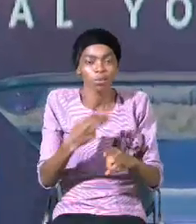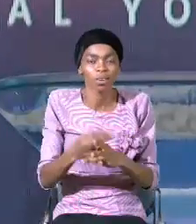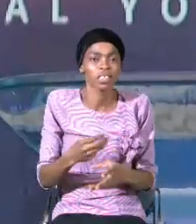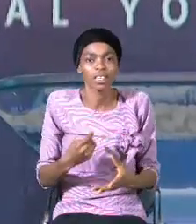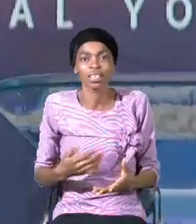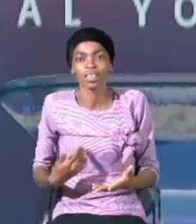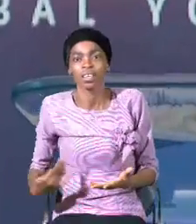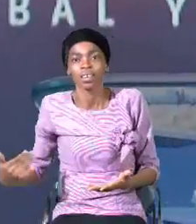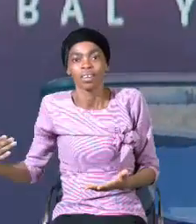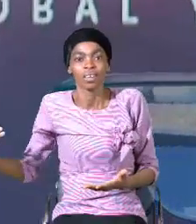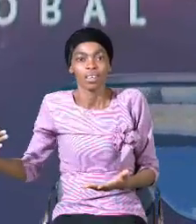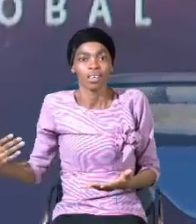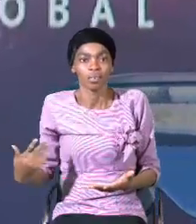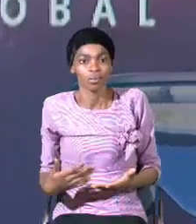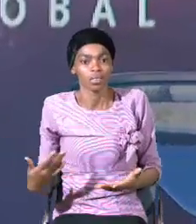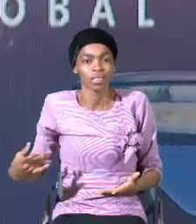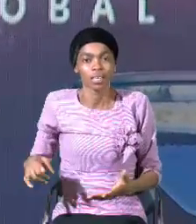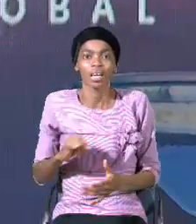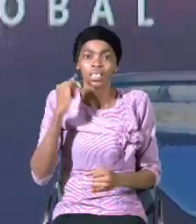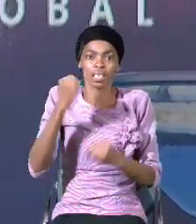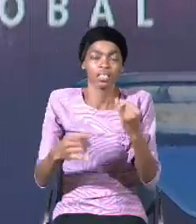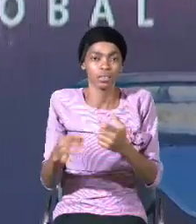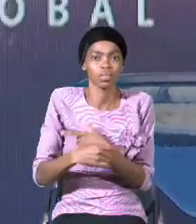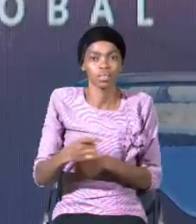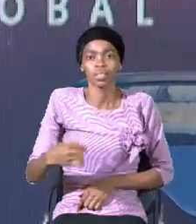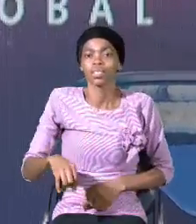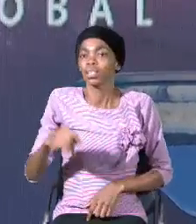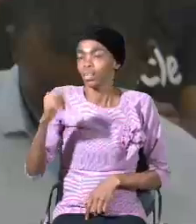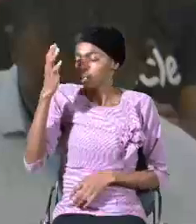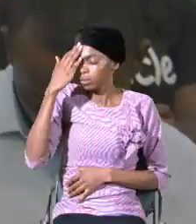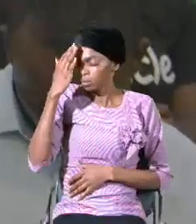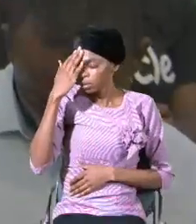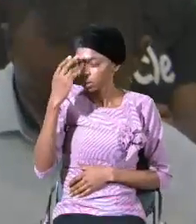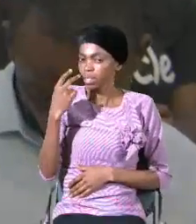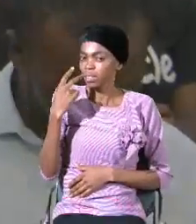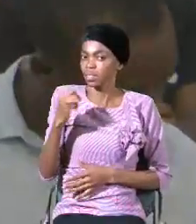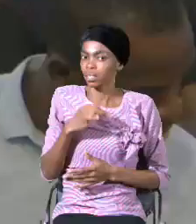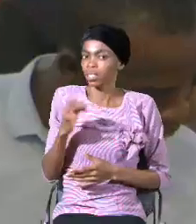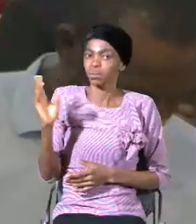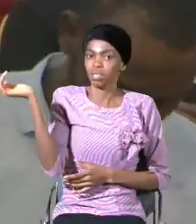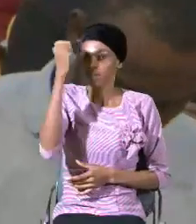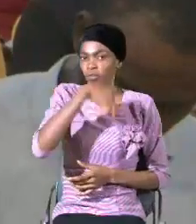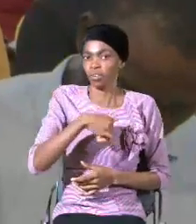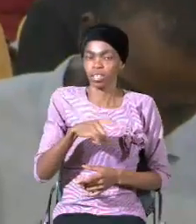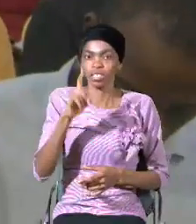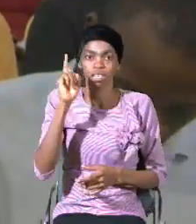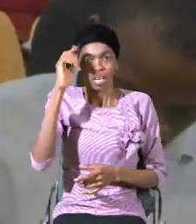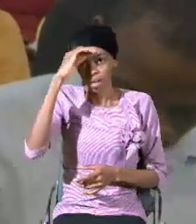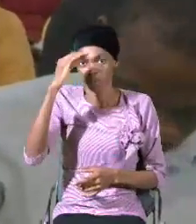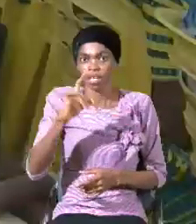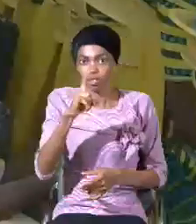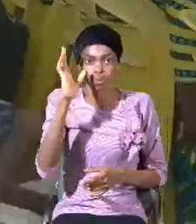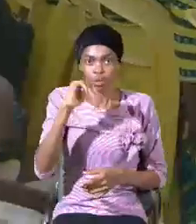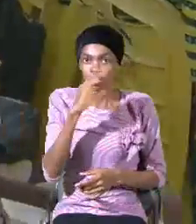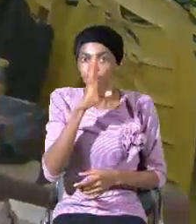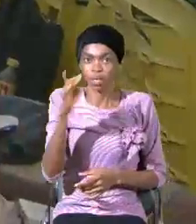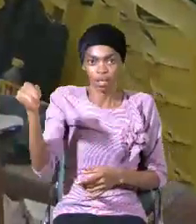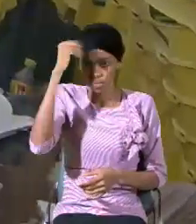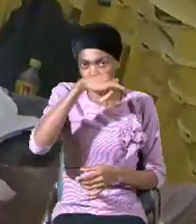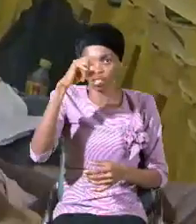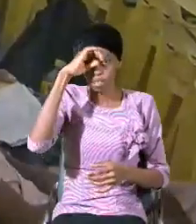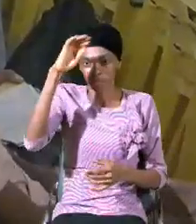been a foolish man. You will not be a foolish man. I will not be a foolish man.